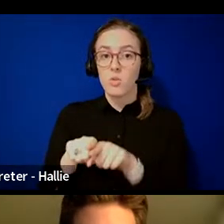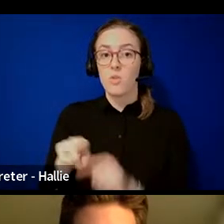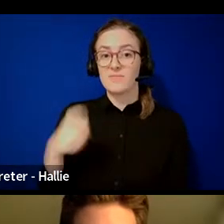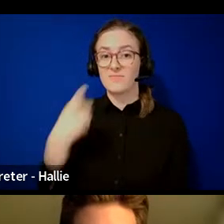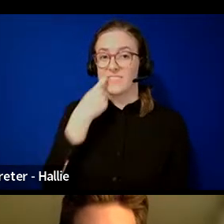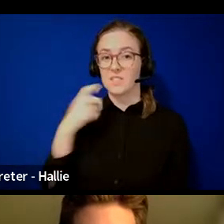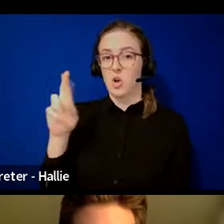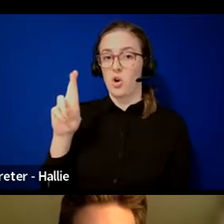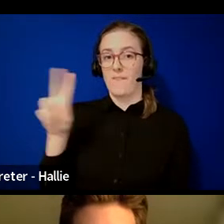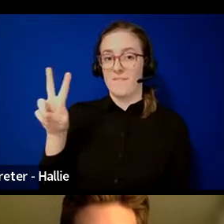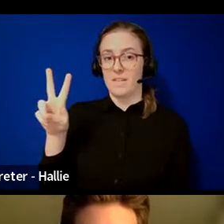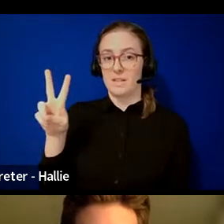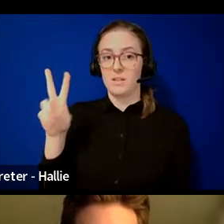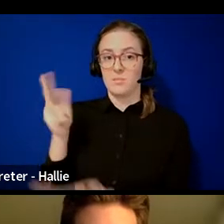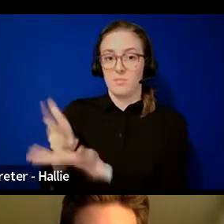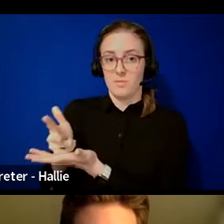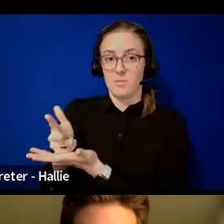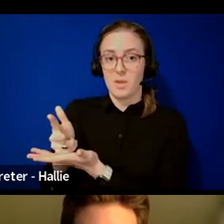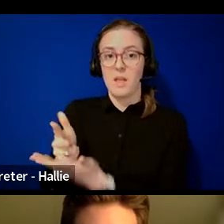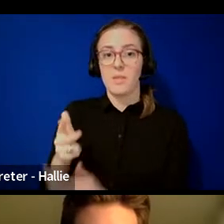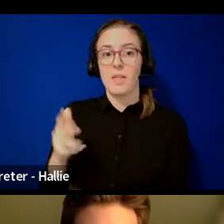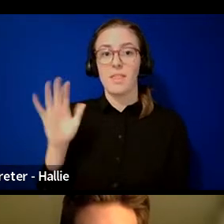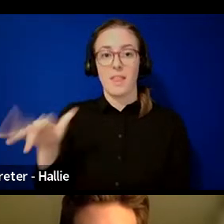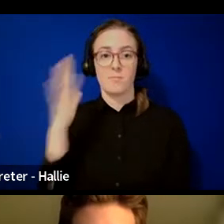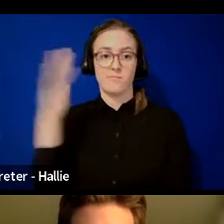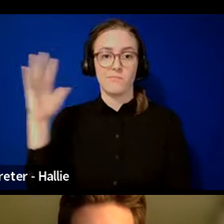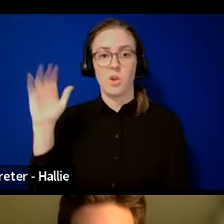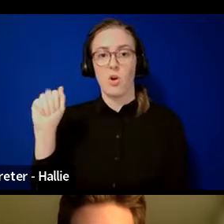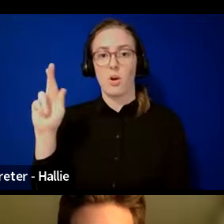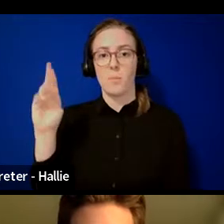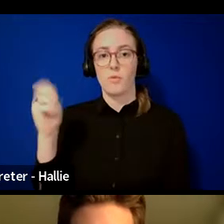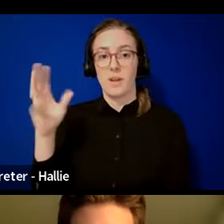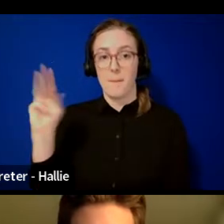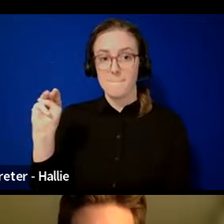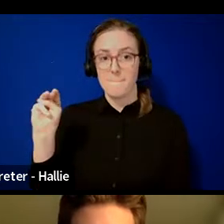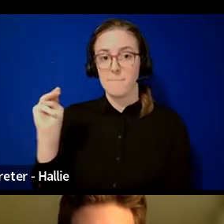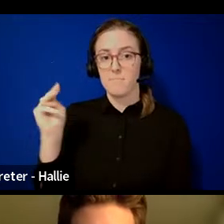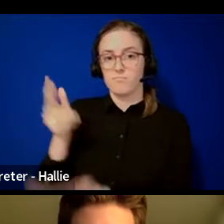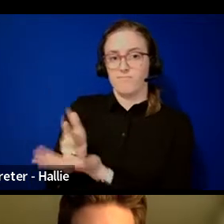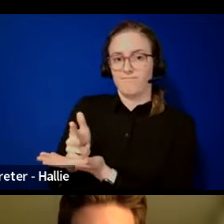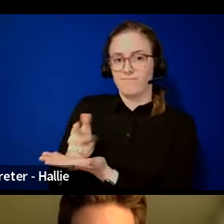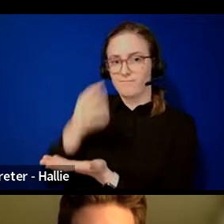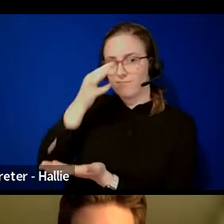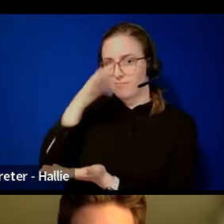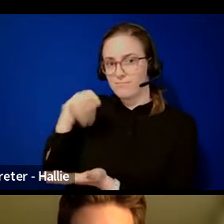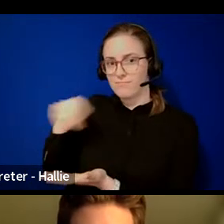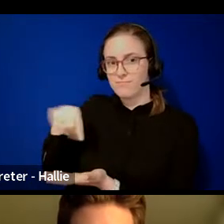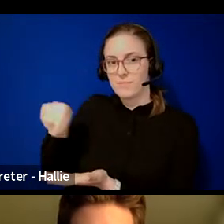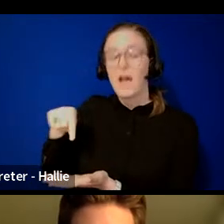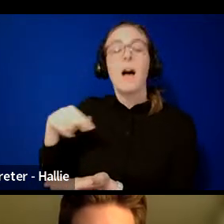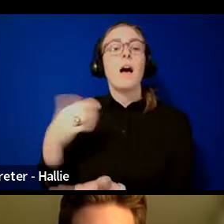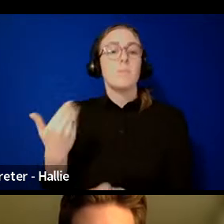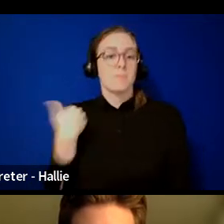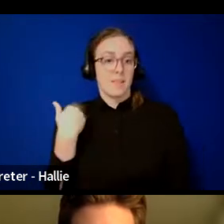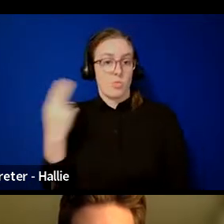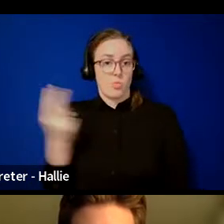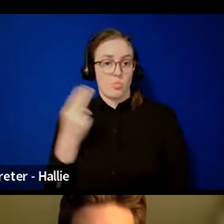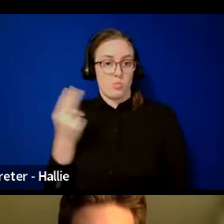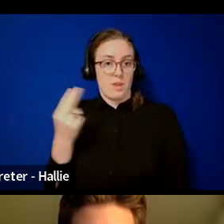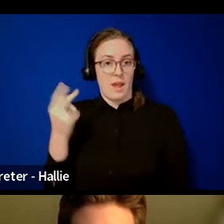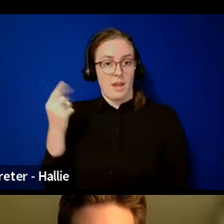parked at the Arboretum, I was notified on last Saturday that it was